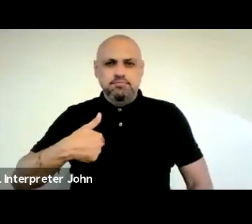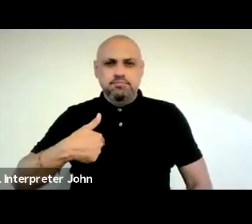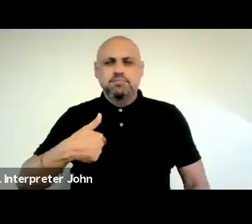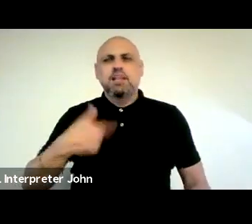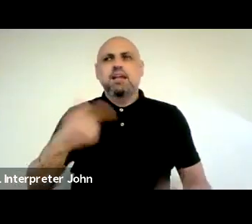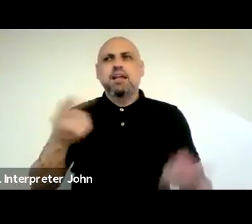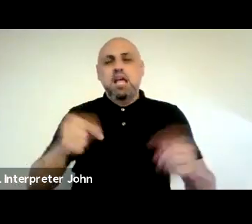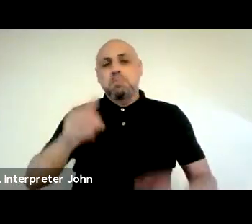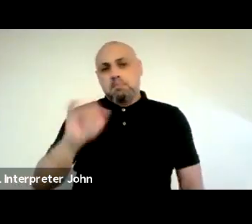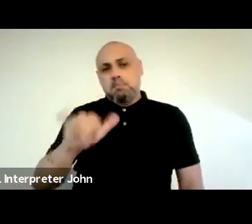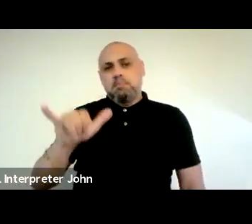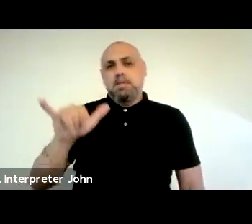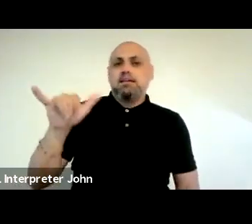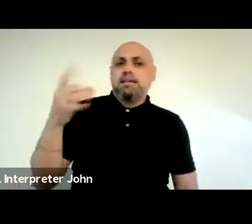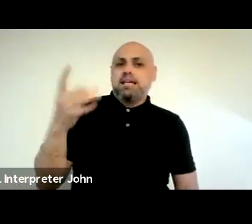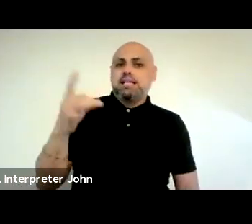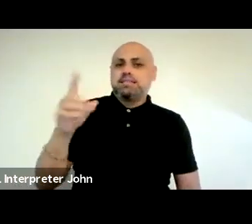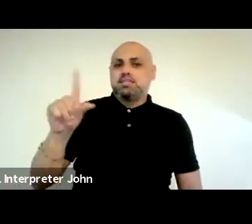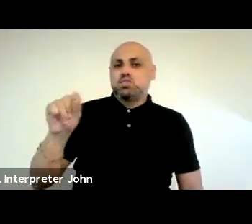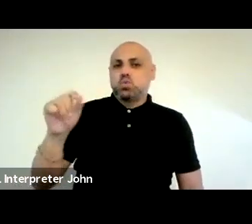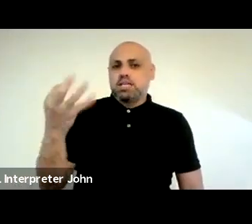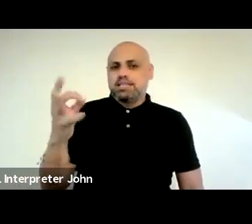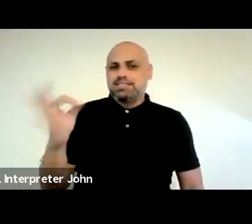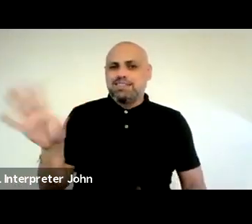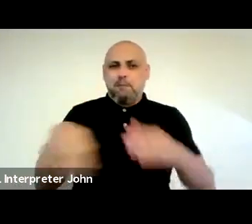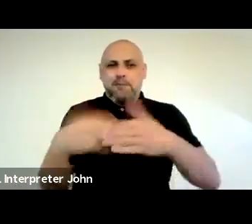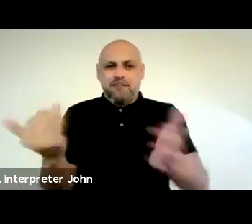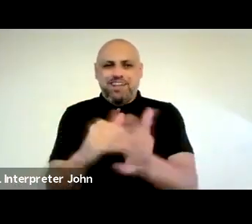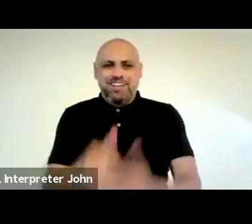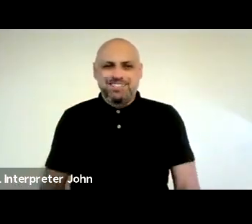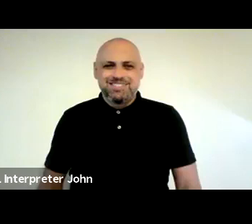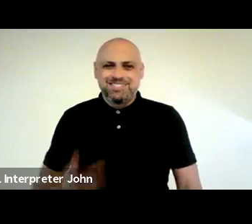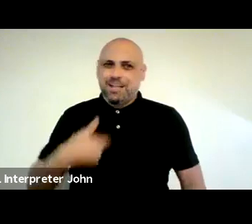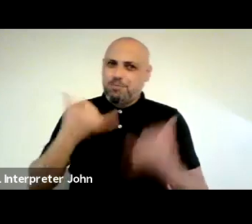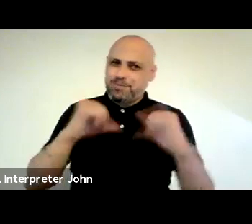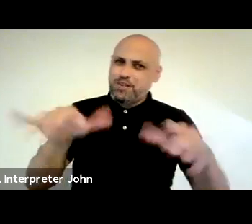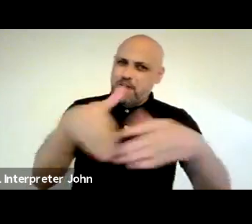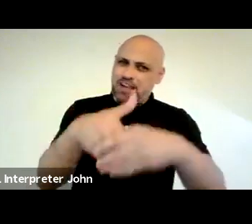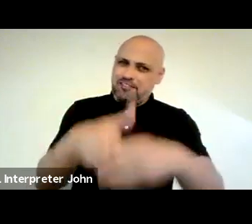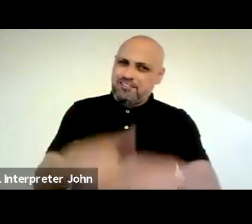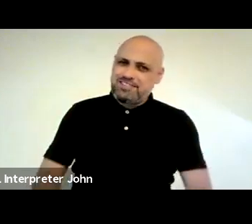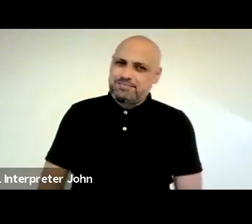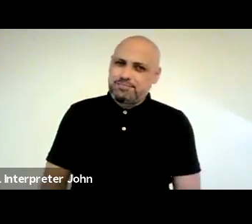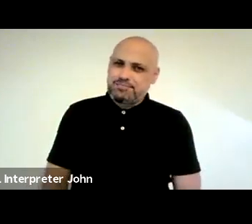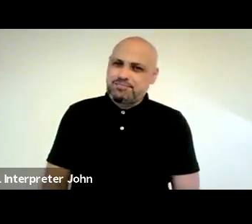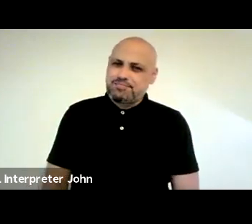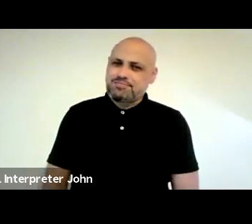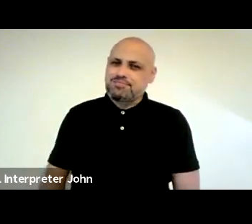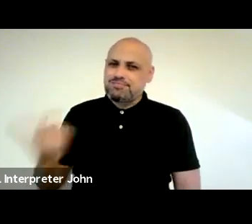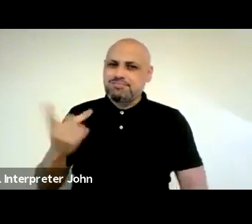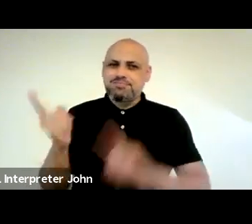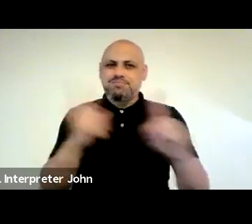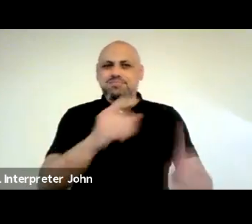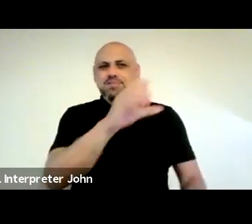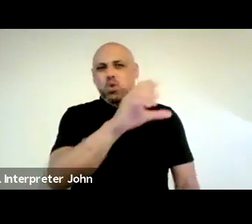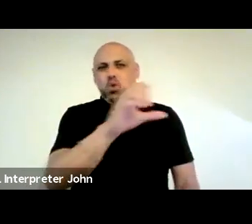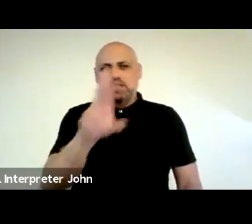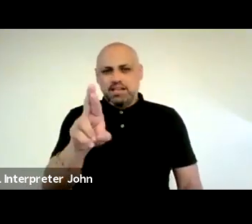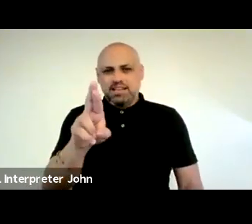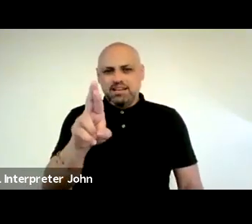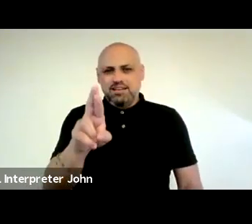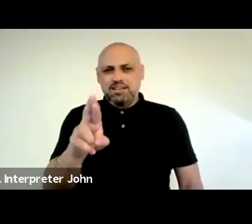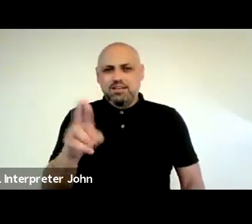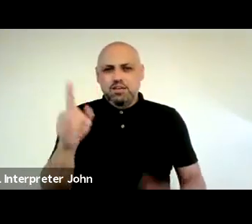18th, 2019, I remarried, and I'm still married. We went to Costa Rica and